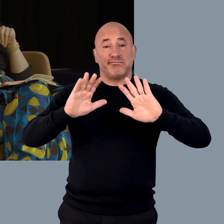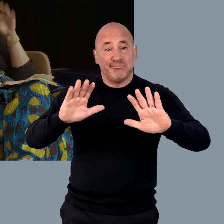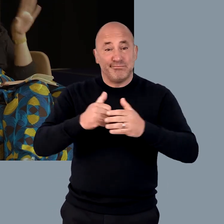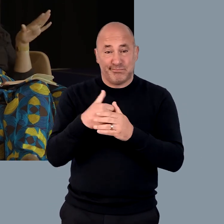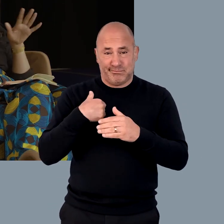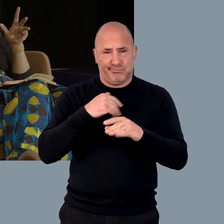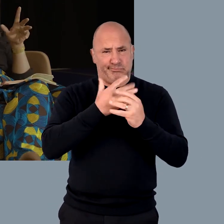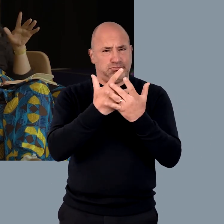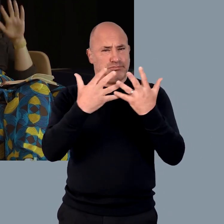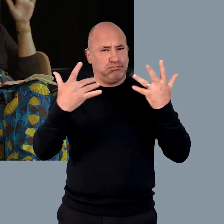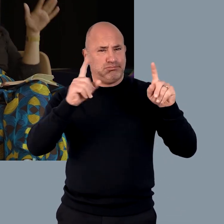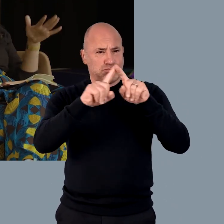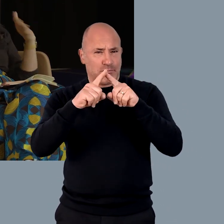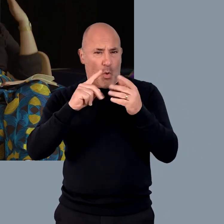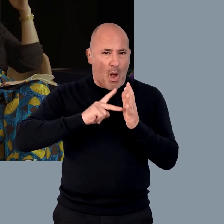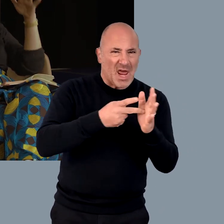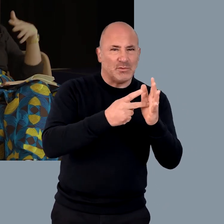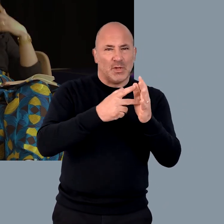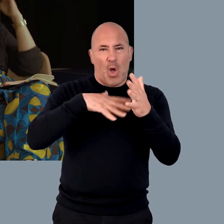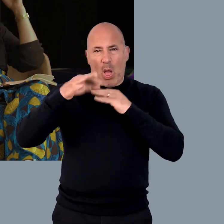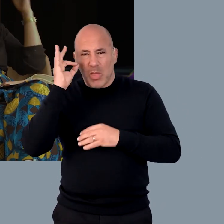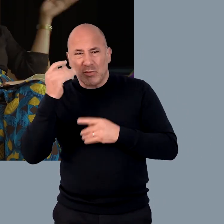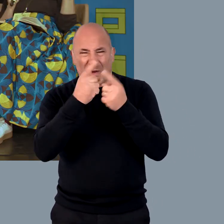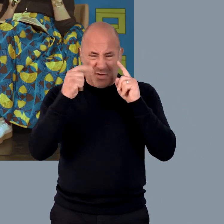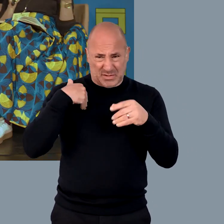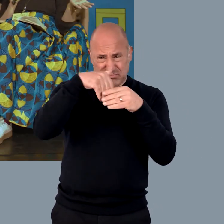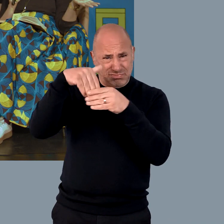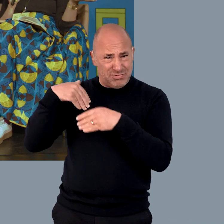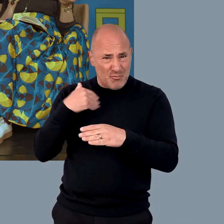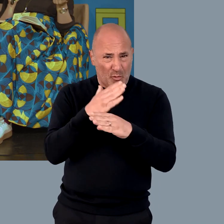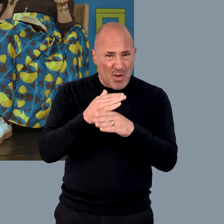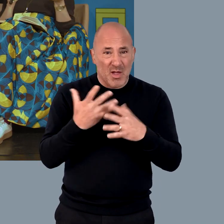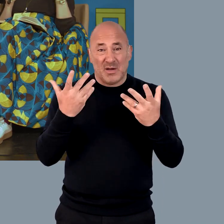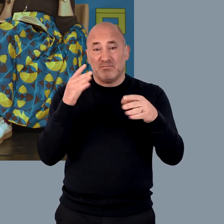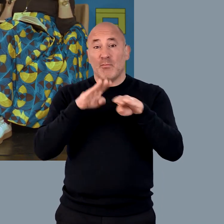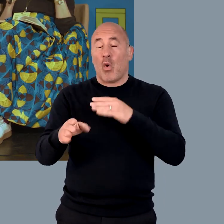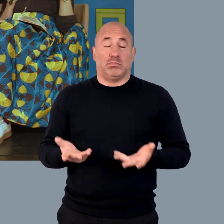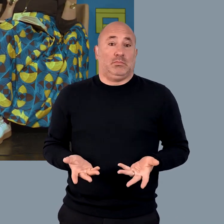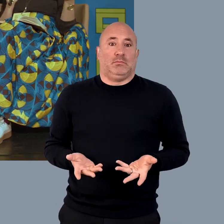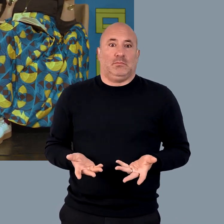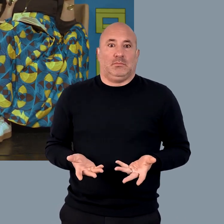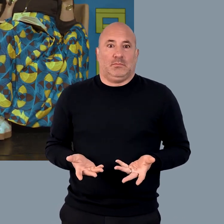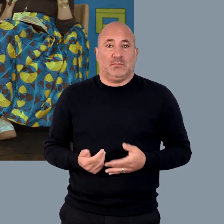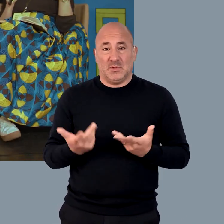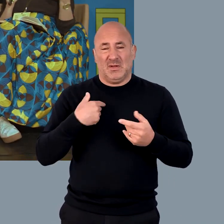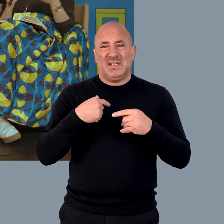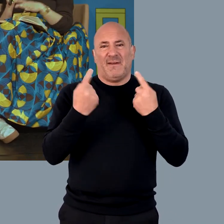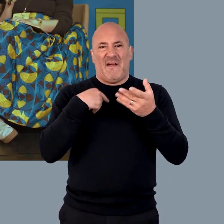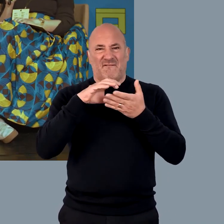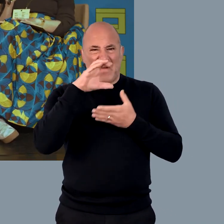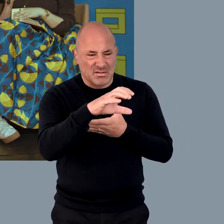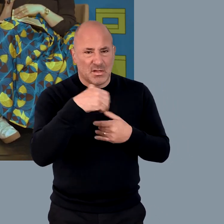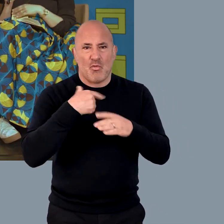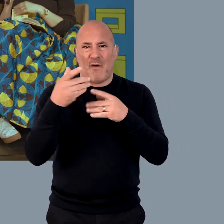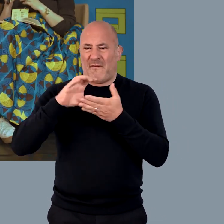this. So I've worked in lots of different organisations, local authorities, universities. Now I'm in sport. How random is that? So I work for another investor, I work for